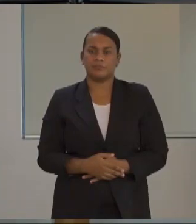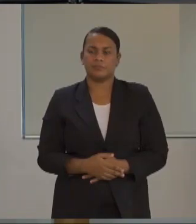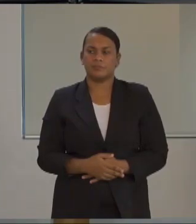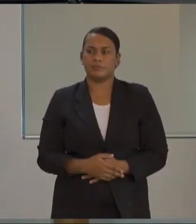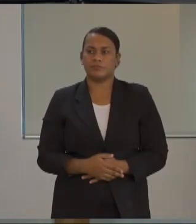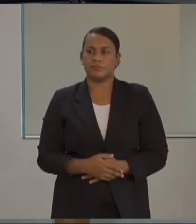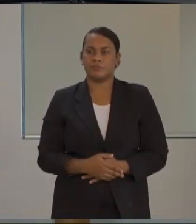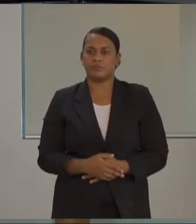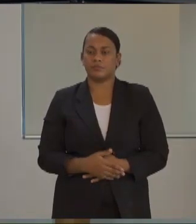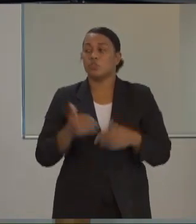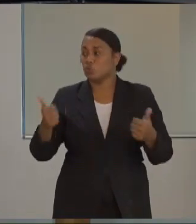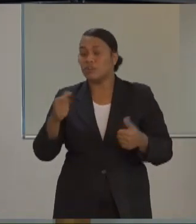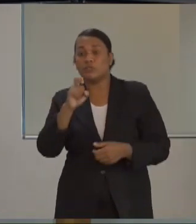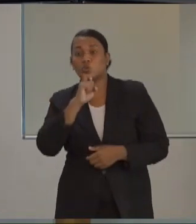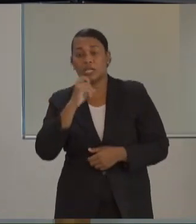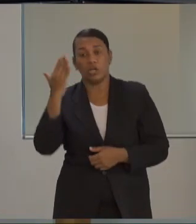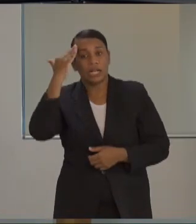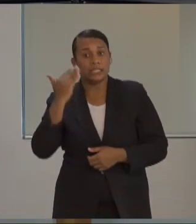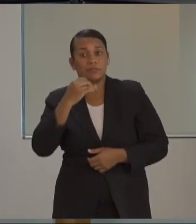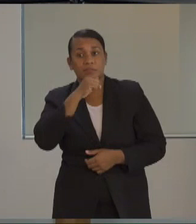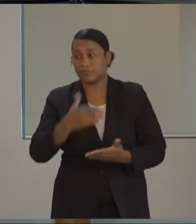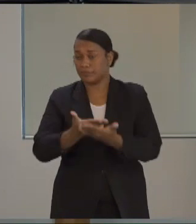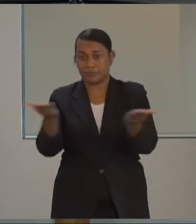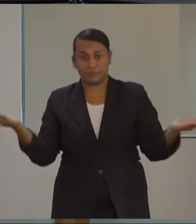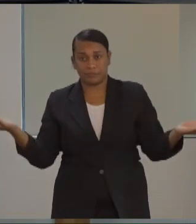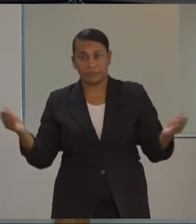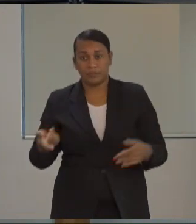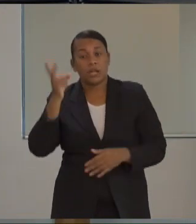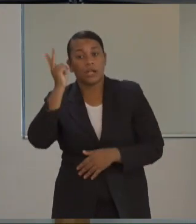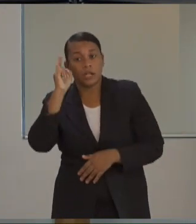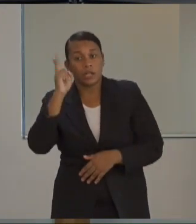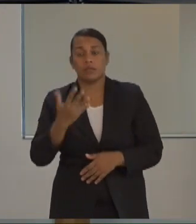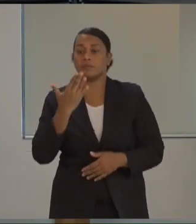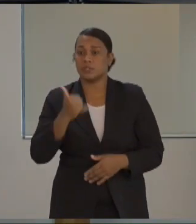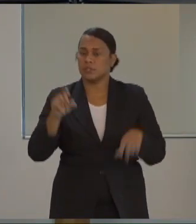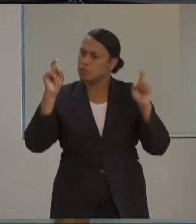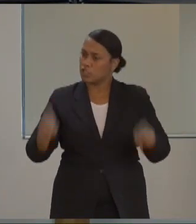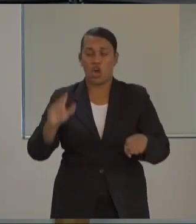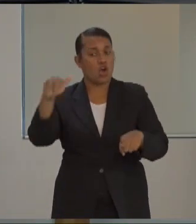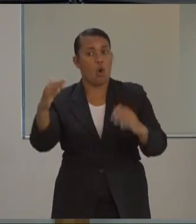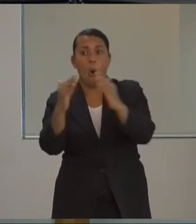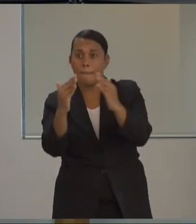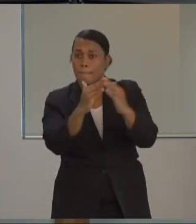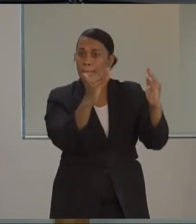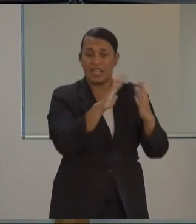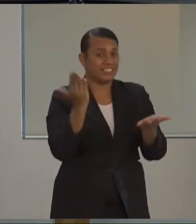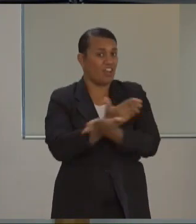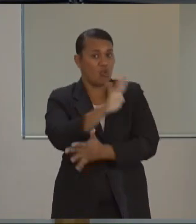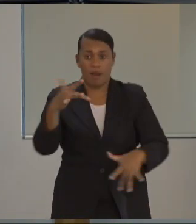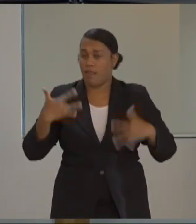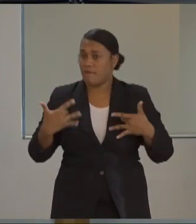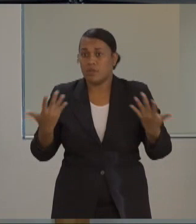Good afternoon, ladies and gentlemen. Once again, stay at home, save lives. We've lifted